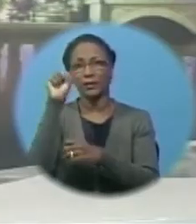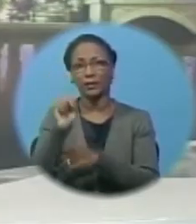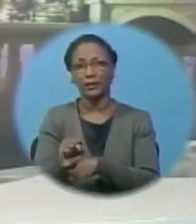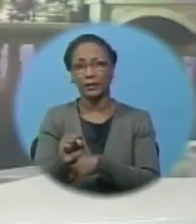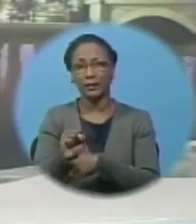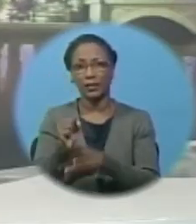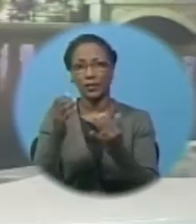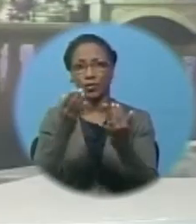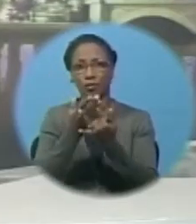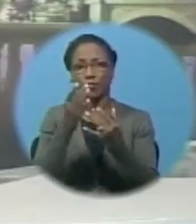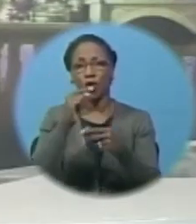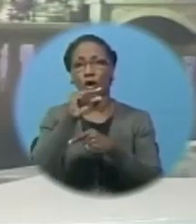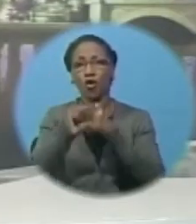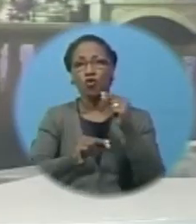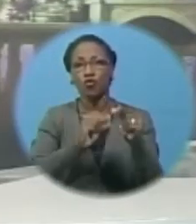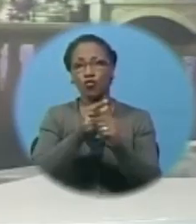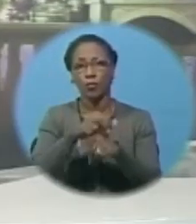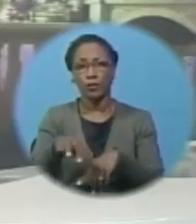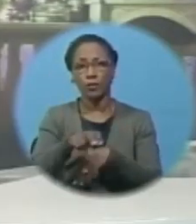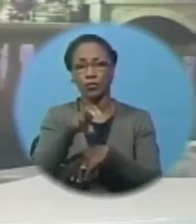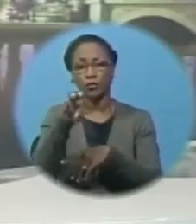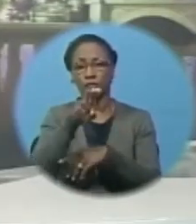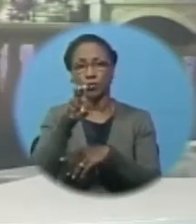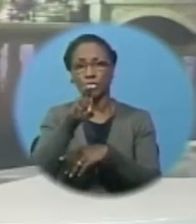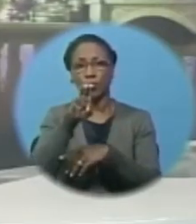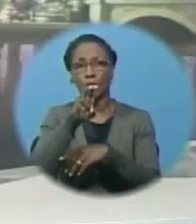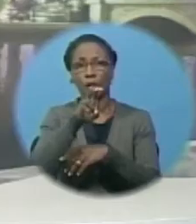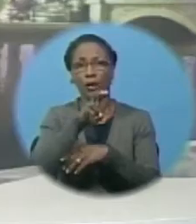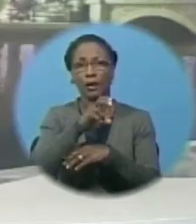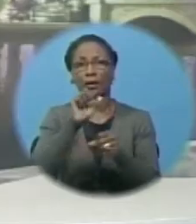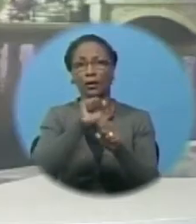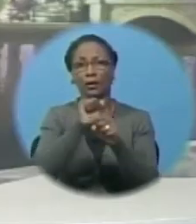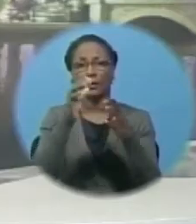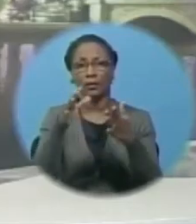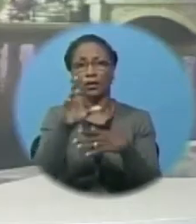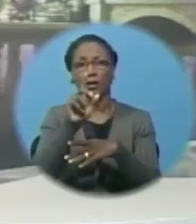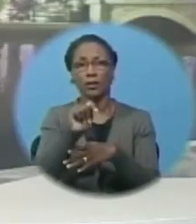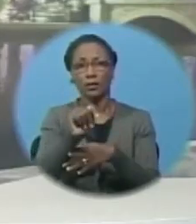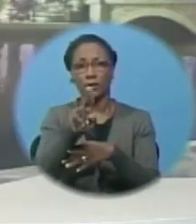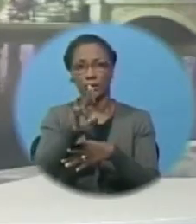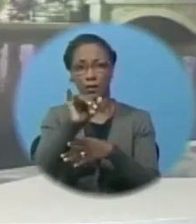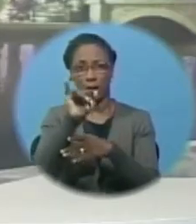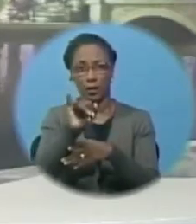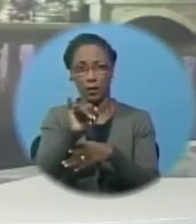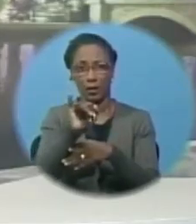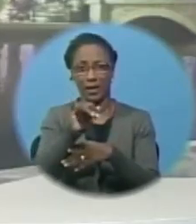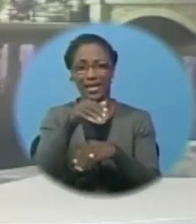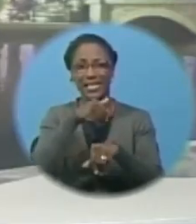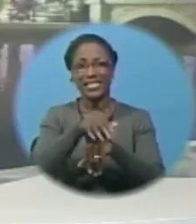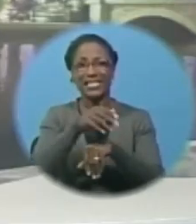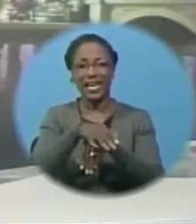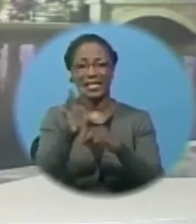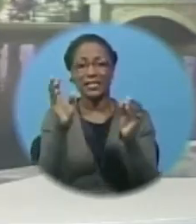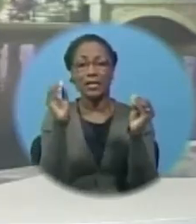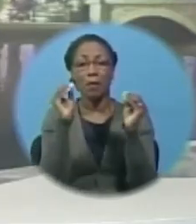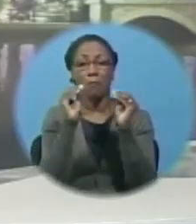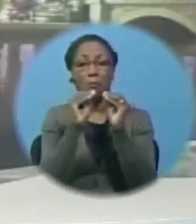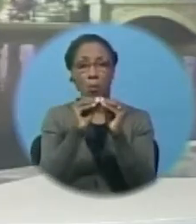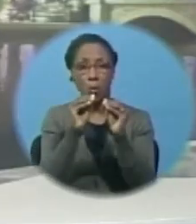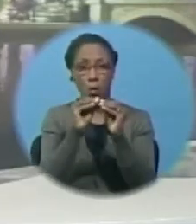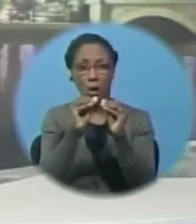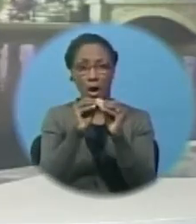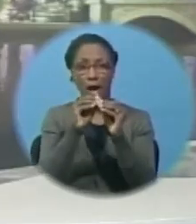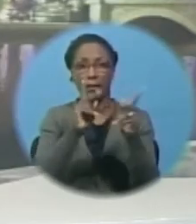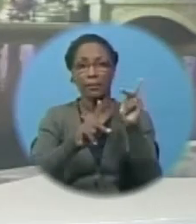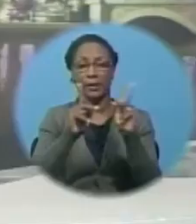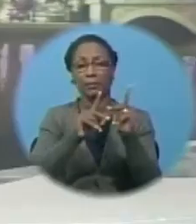global tour operator giant TUI, which is sending significant additional business to the island in the form of a 4th weekly flight.